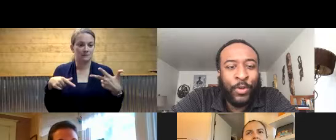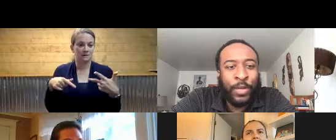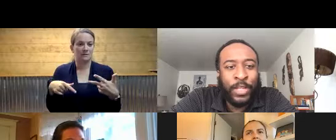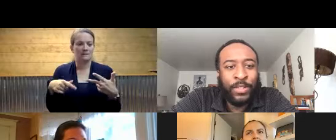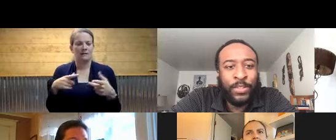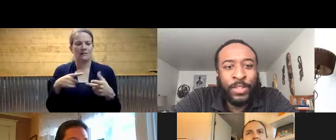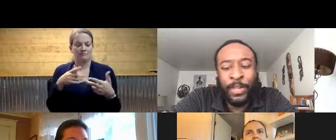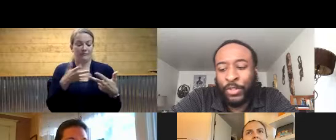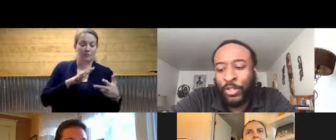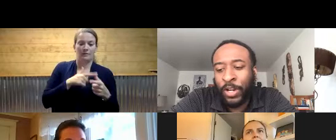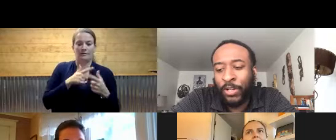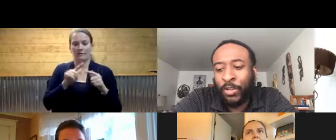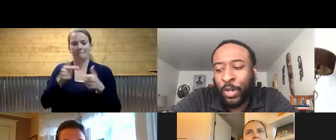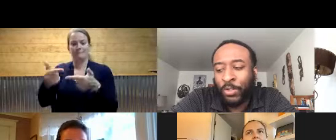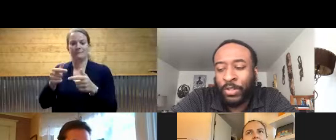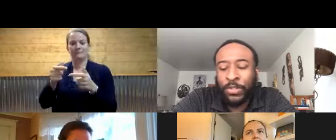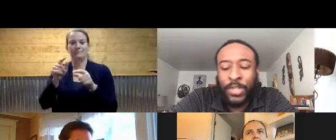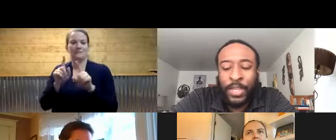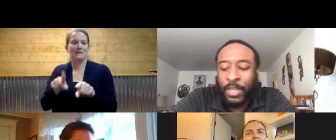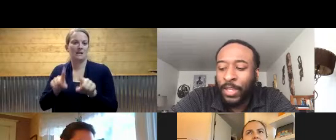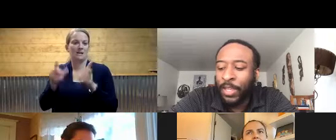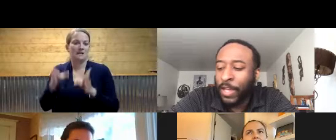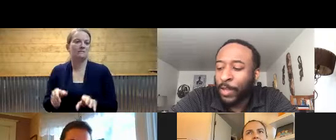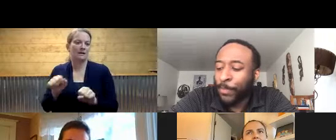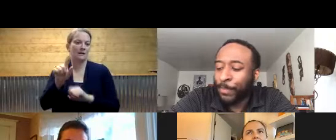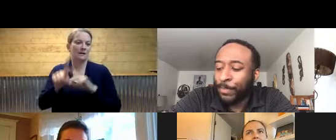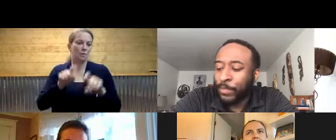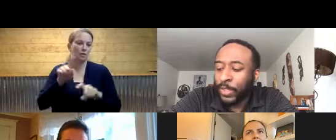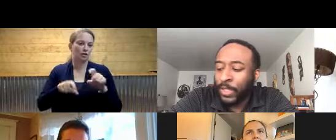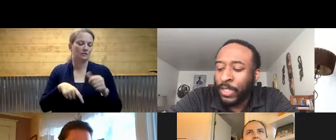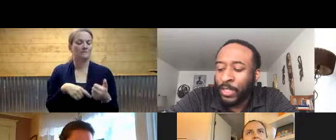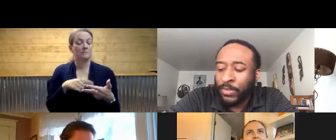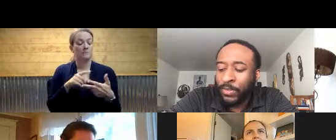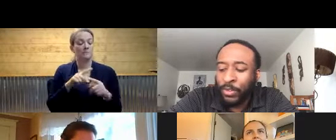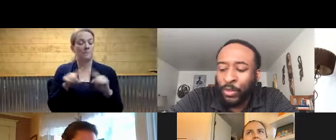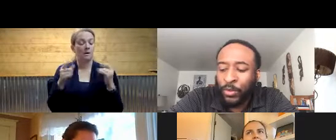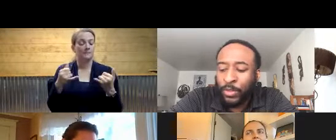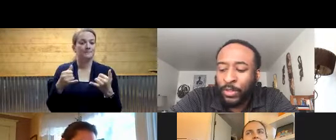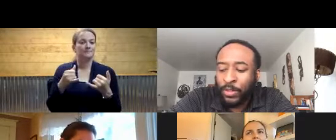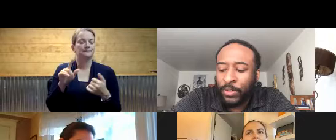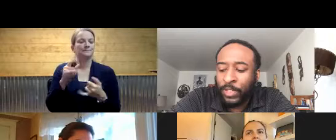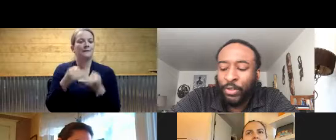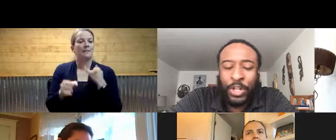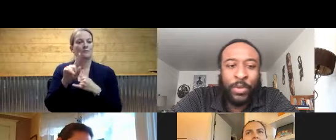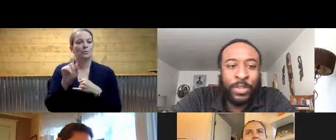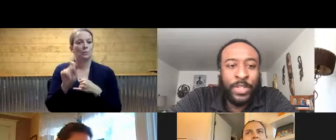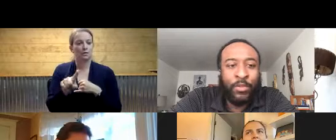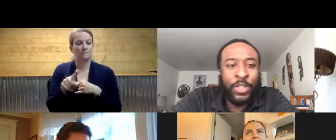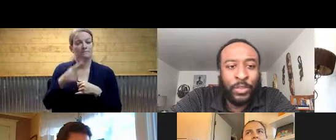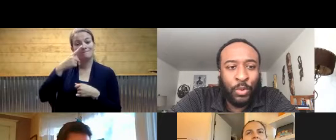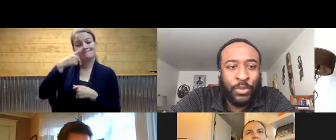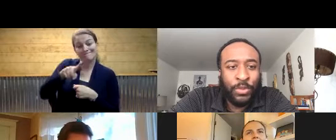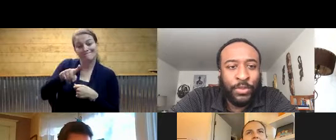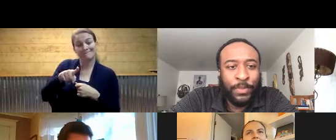of you in the audience to share your questions um, is can you share with us